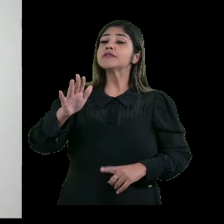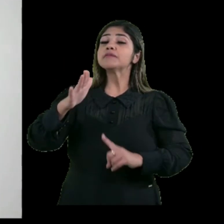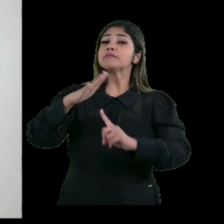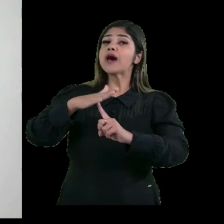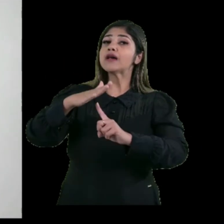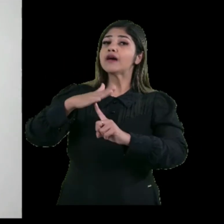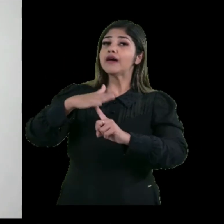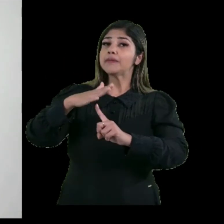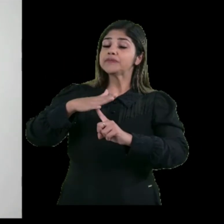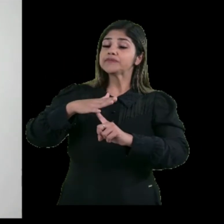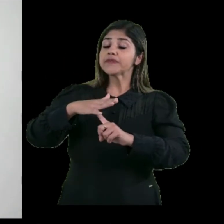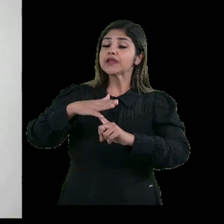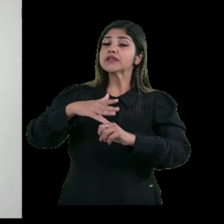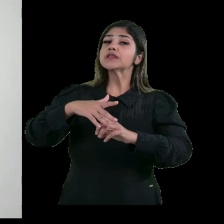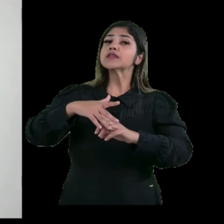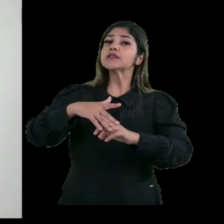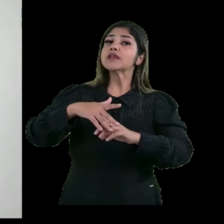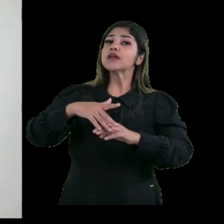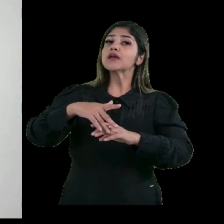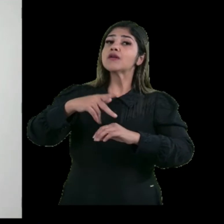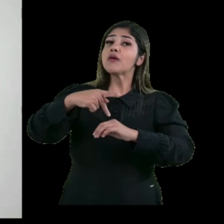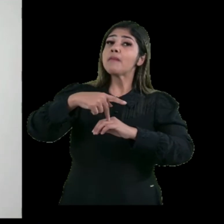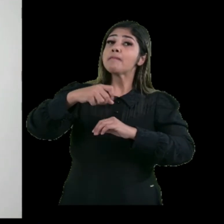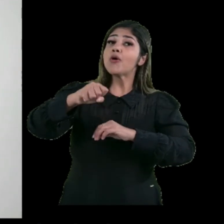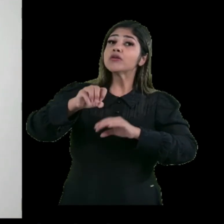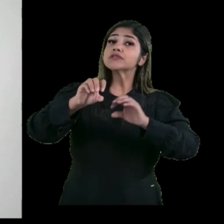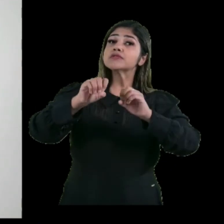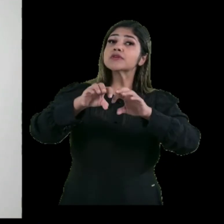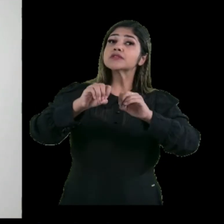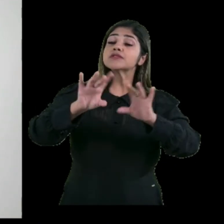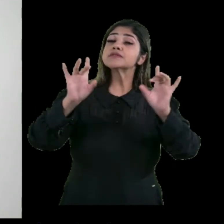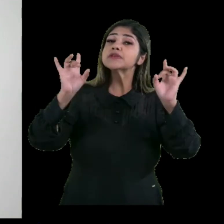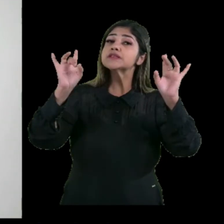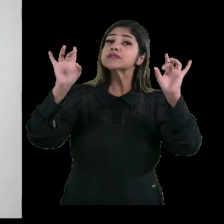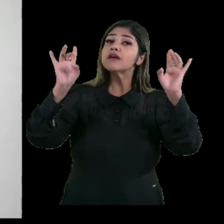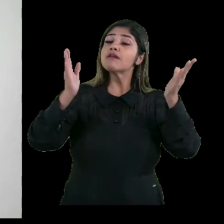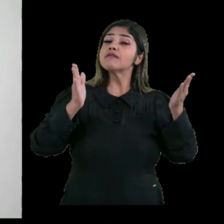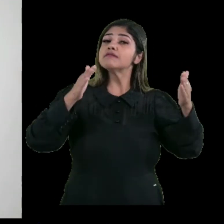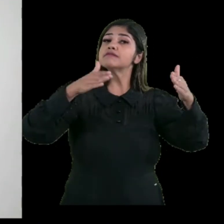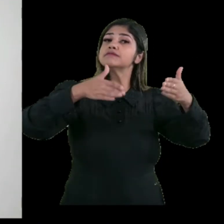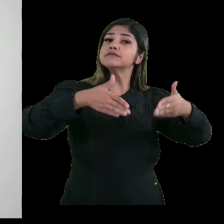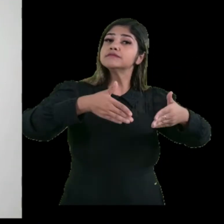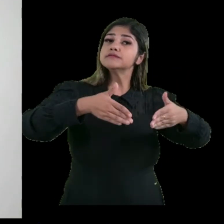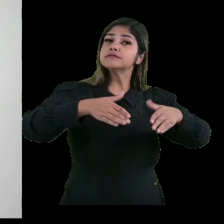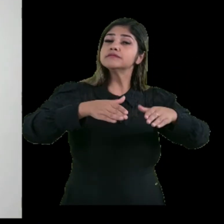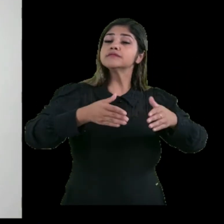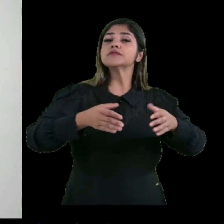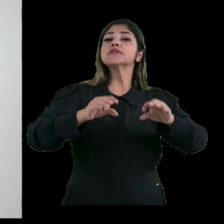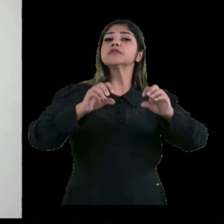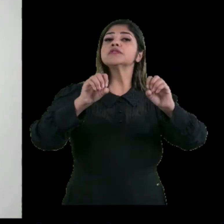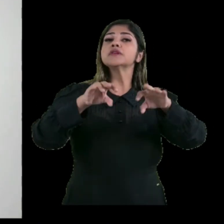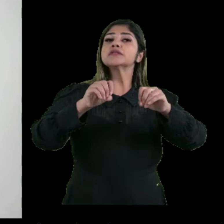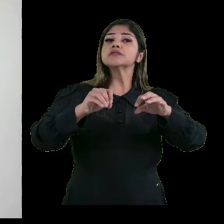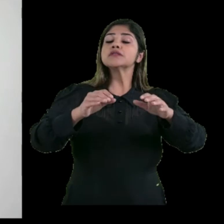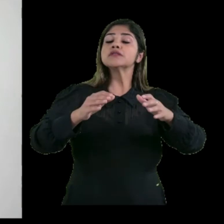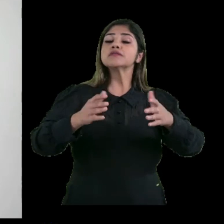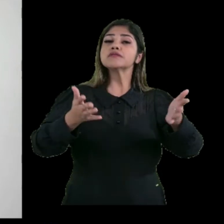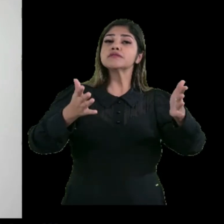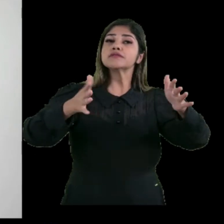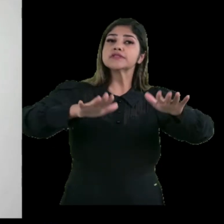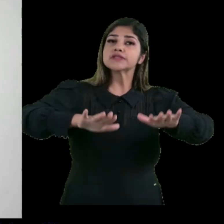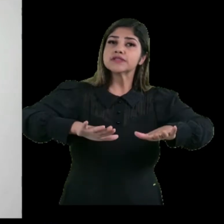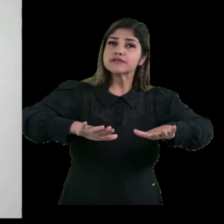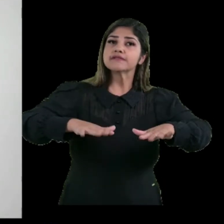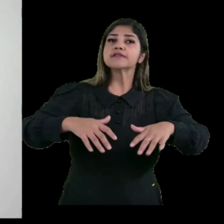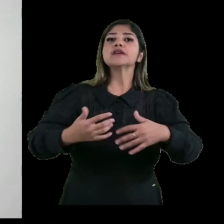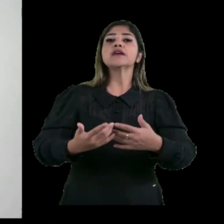a specialist in special education and the perspective of inclusive education by Escola Superior da Amazônia.